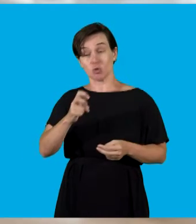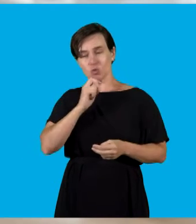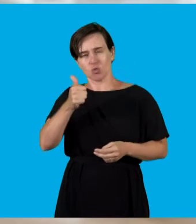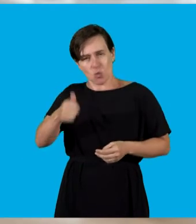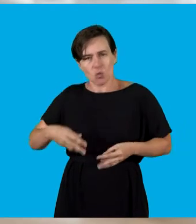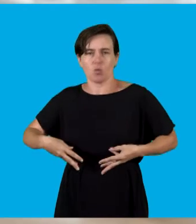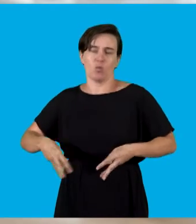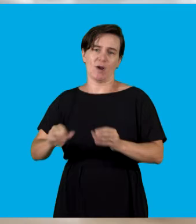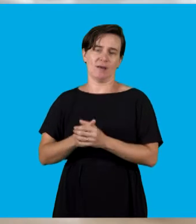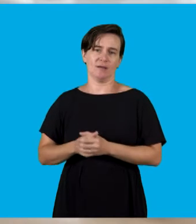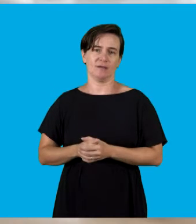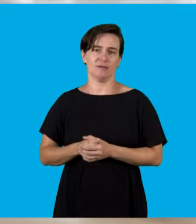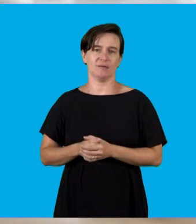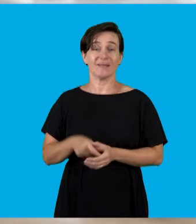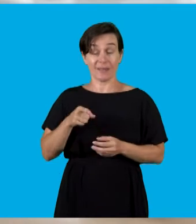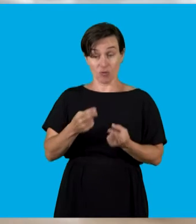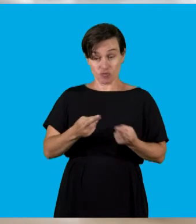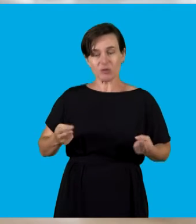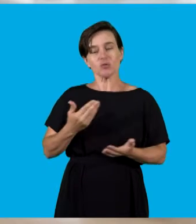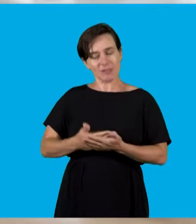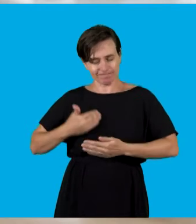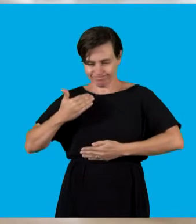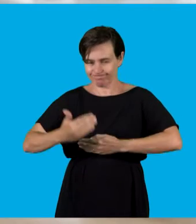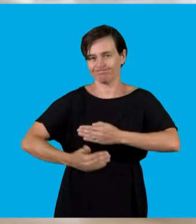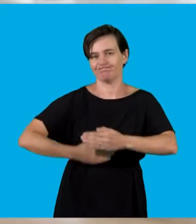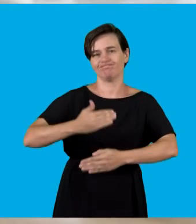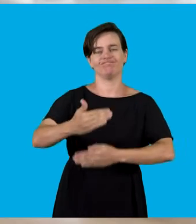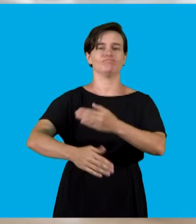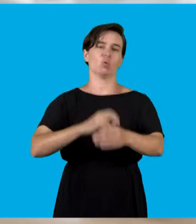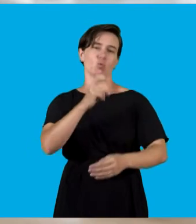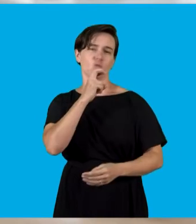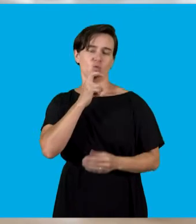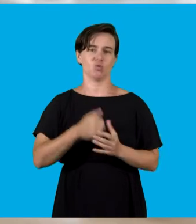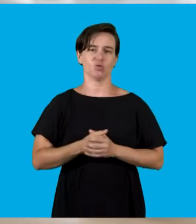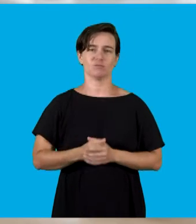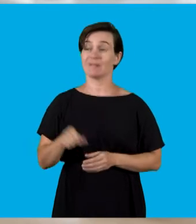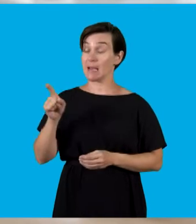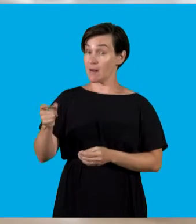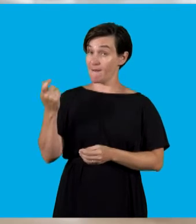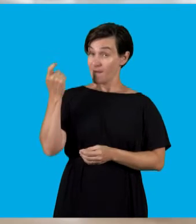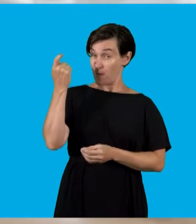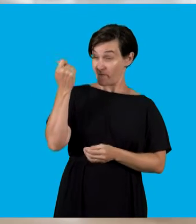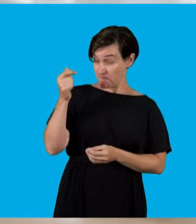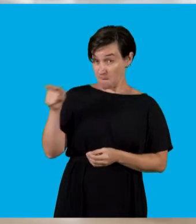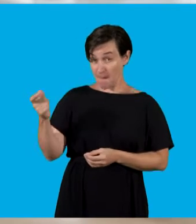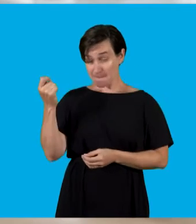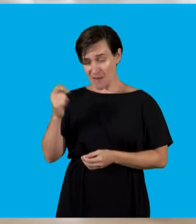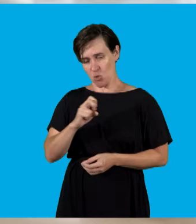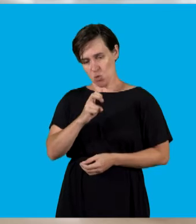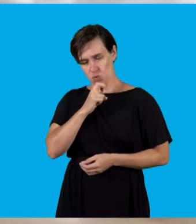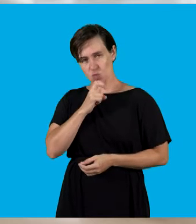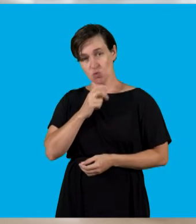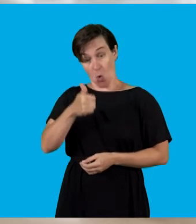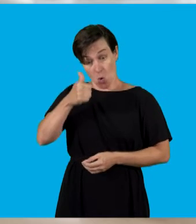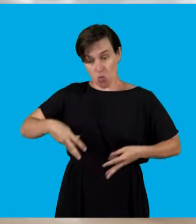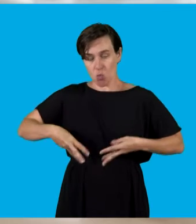physical resources, they are still going to be sustainable even in the future, making sure that they use financial resources in a manner